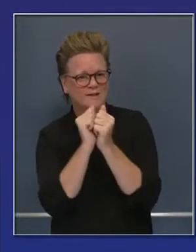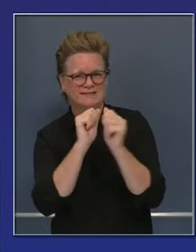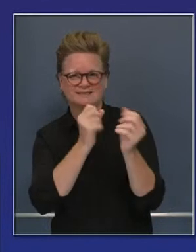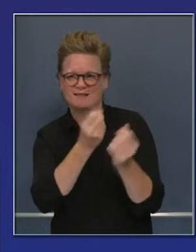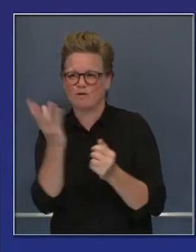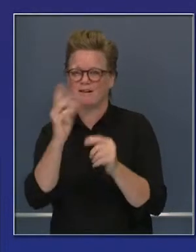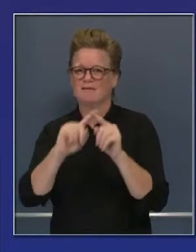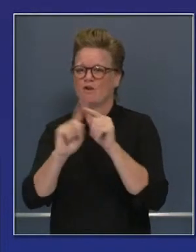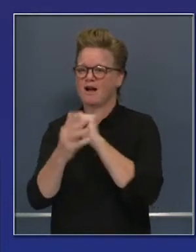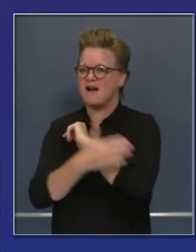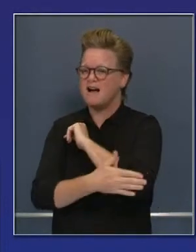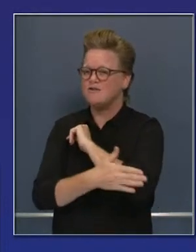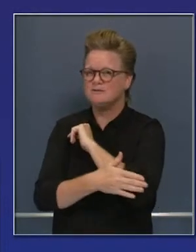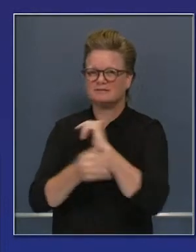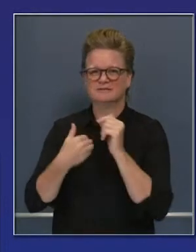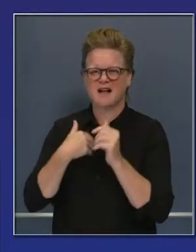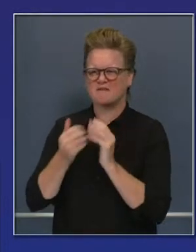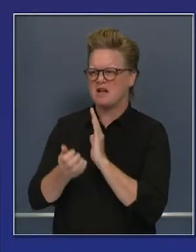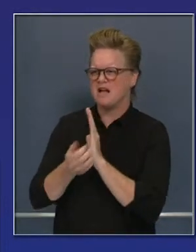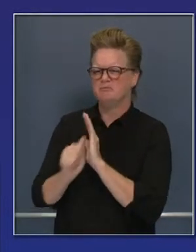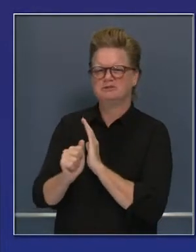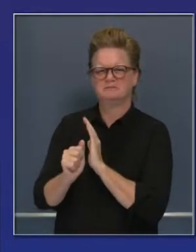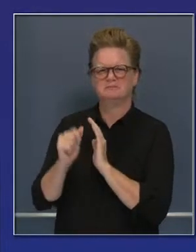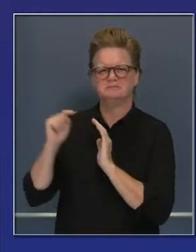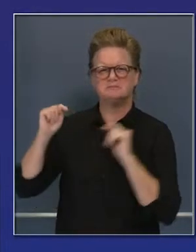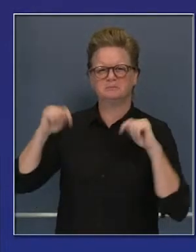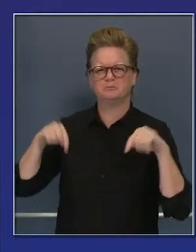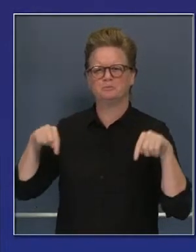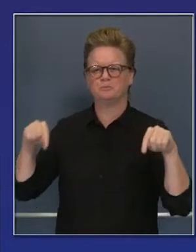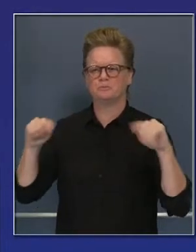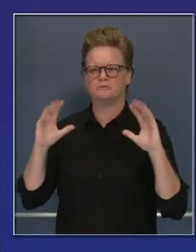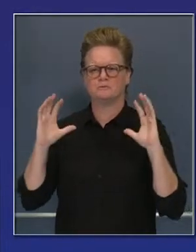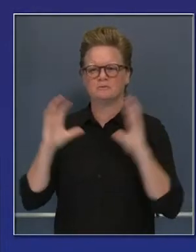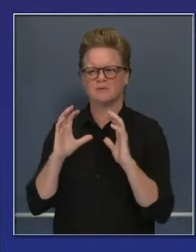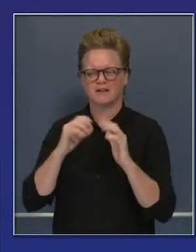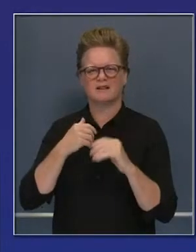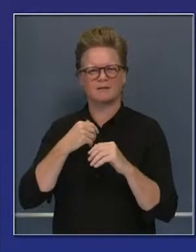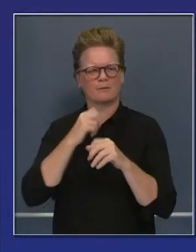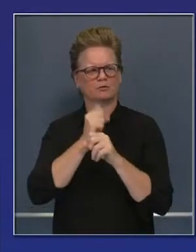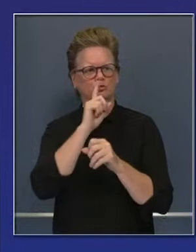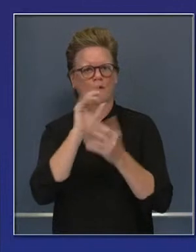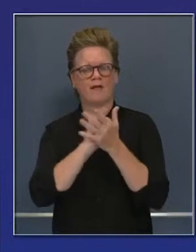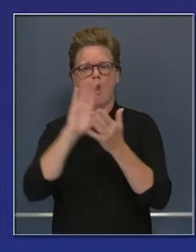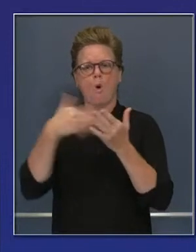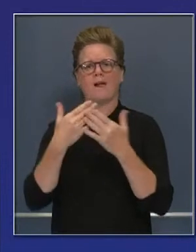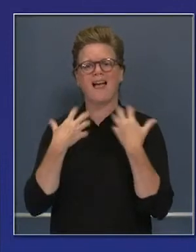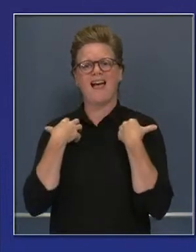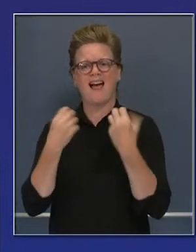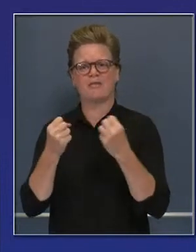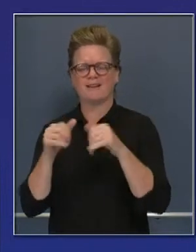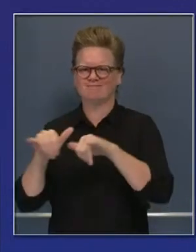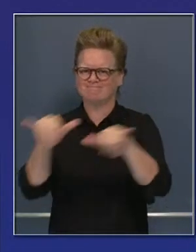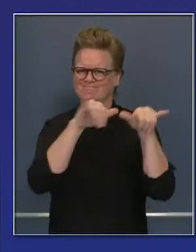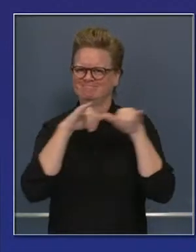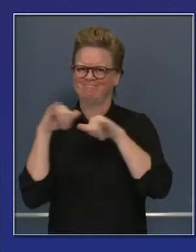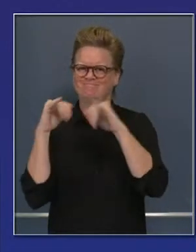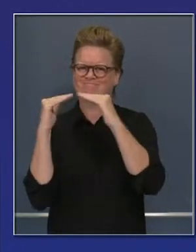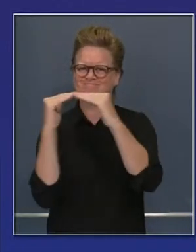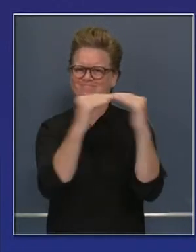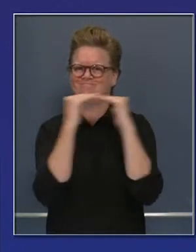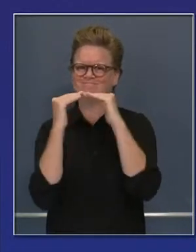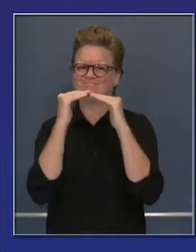around issues of equity to introduce a equity measure into our framework to assure that we continue to address